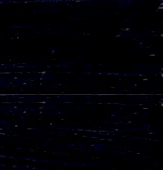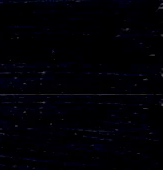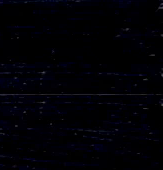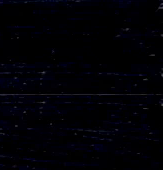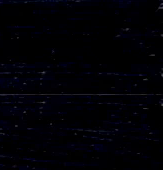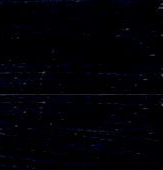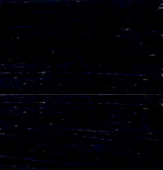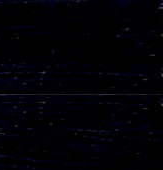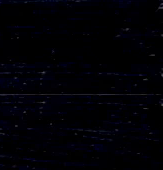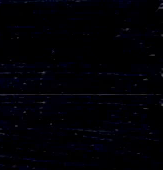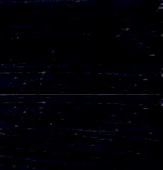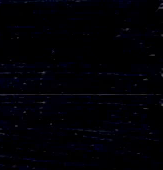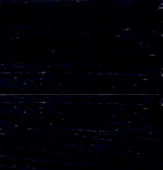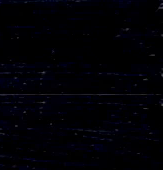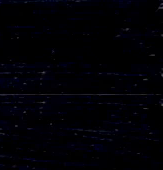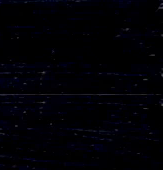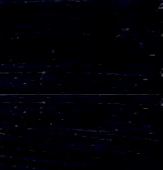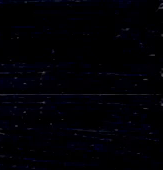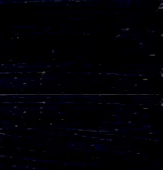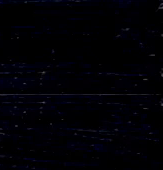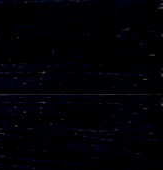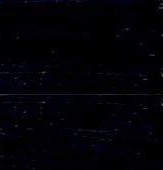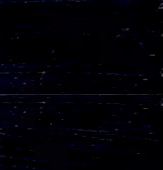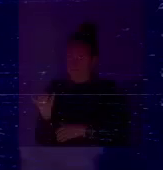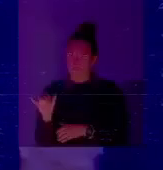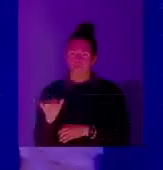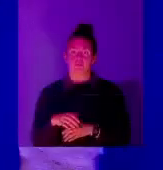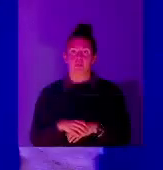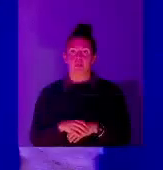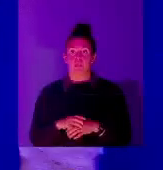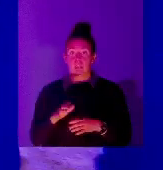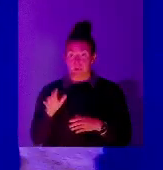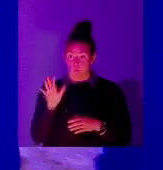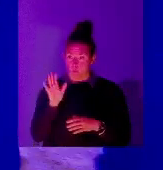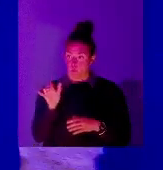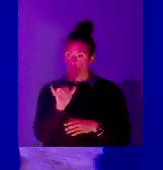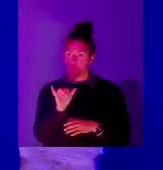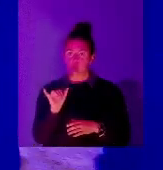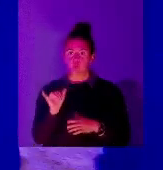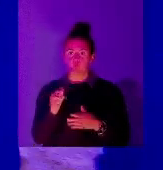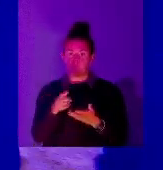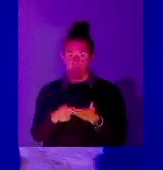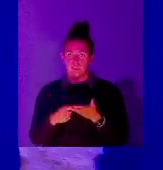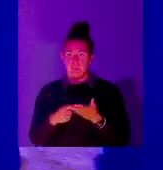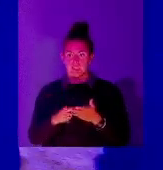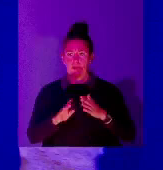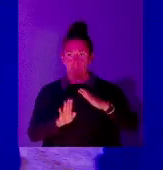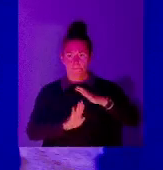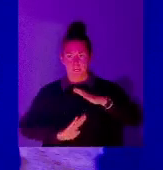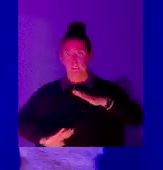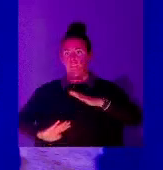that. He's going to be covering basic personal protection,